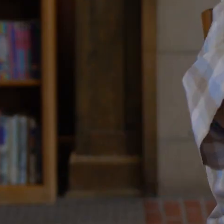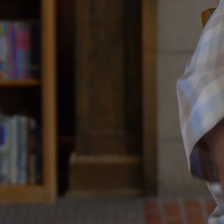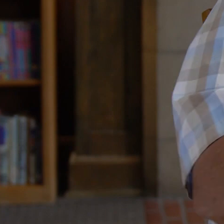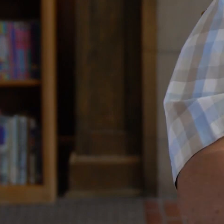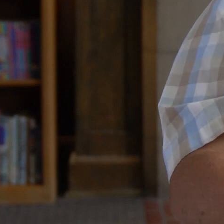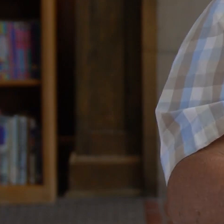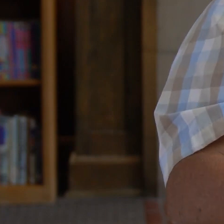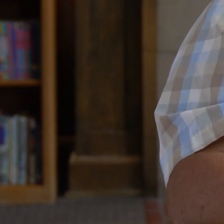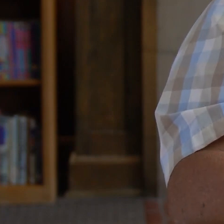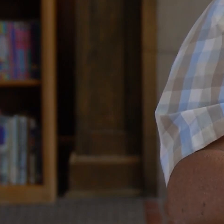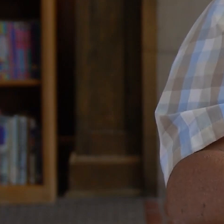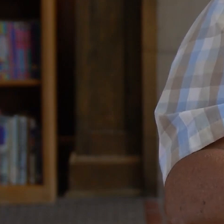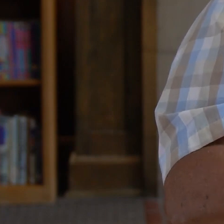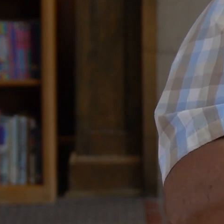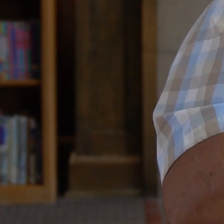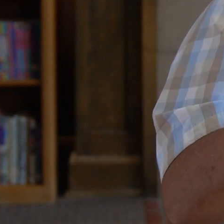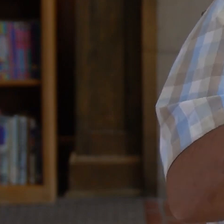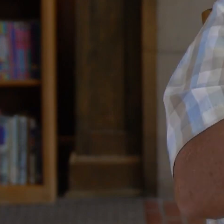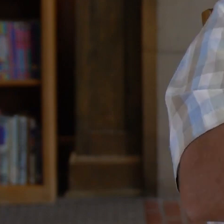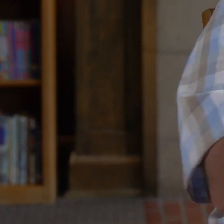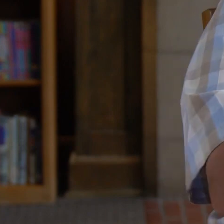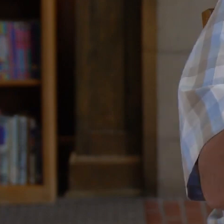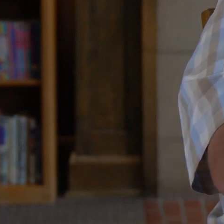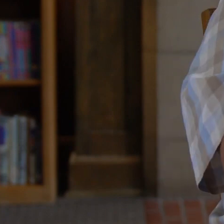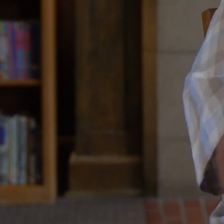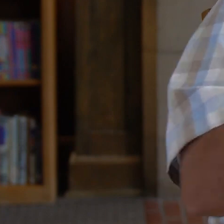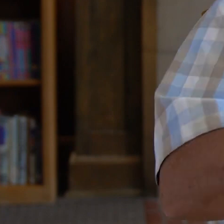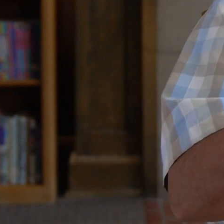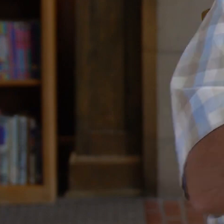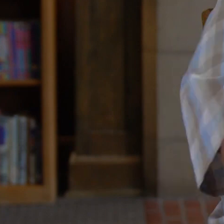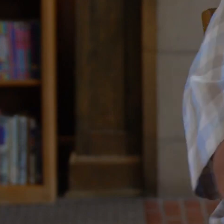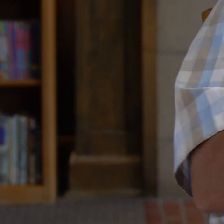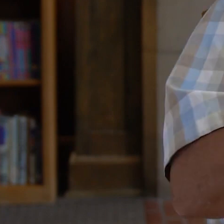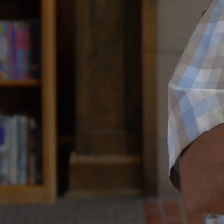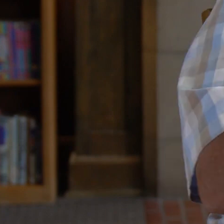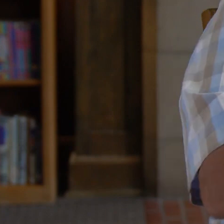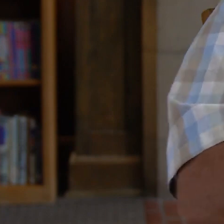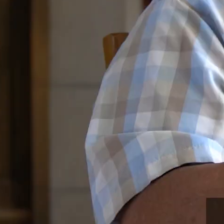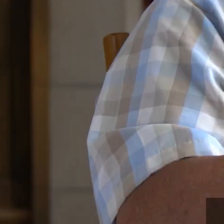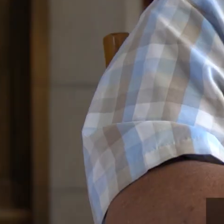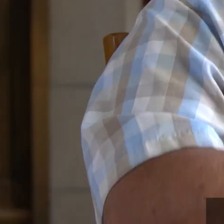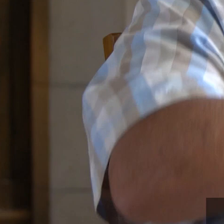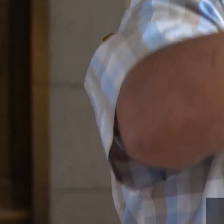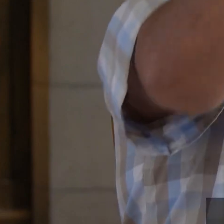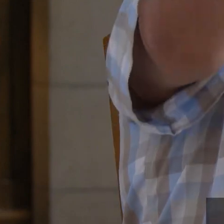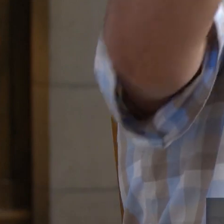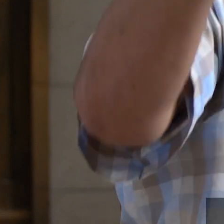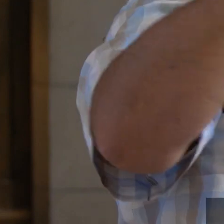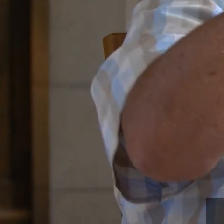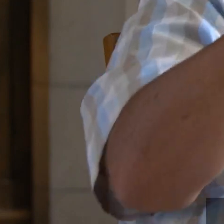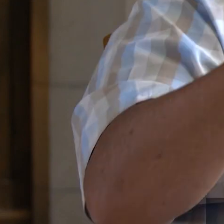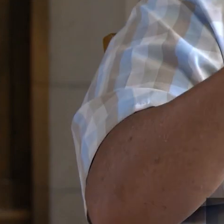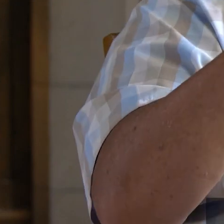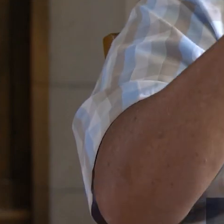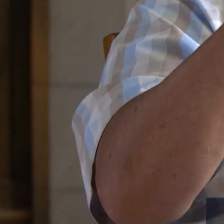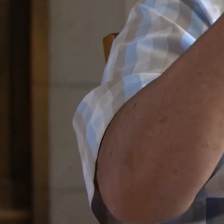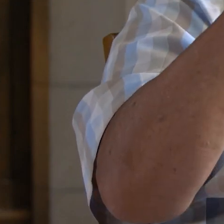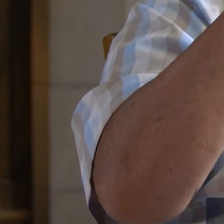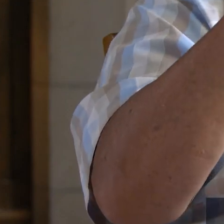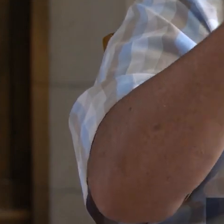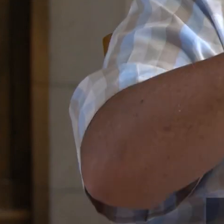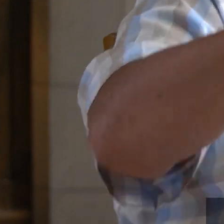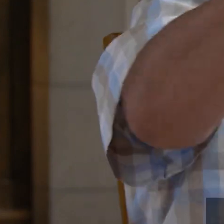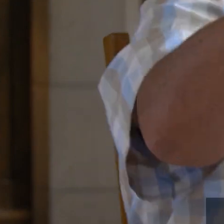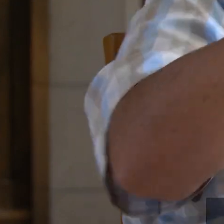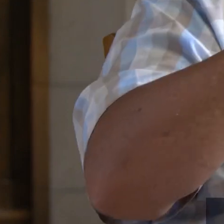We couldn't pass the ball either. So we just had to stick to running. When the wind blew, it was just sand and dust in the